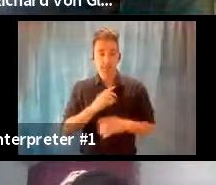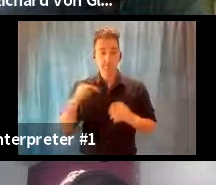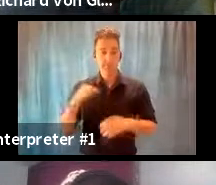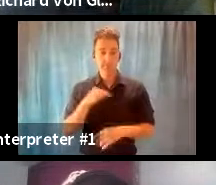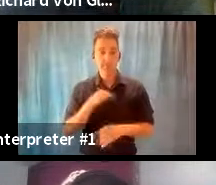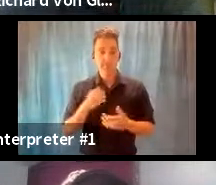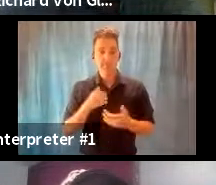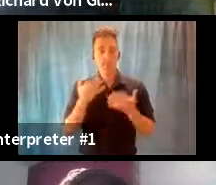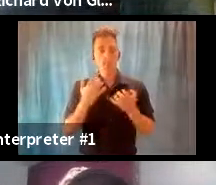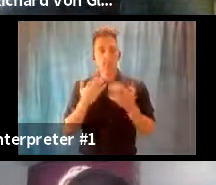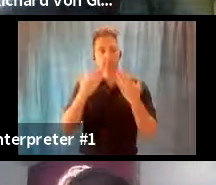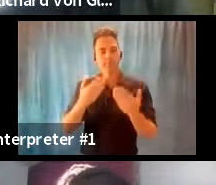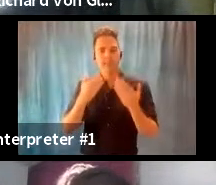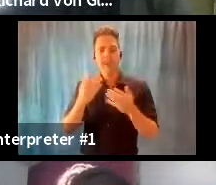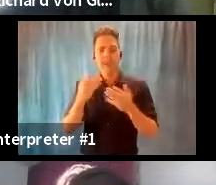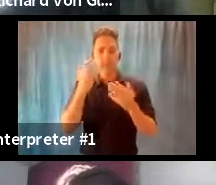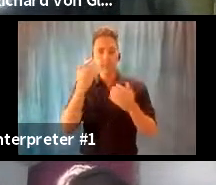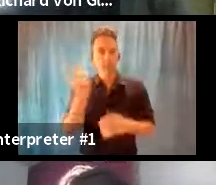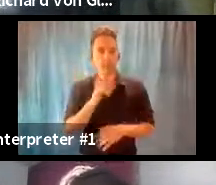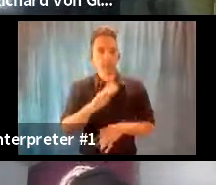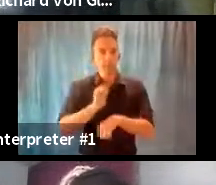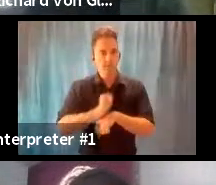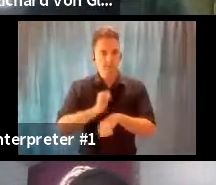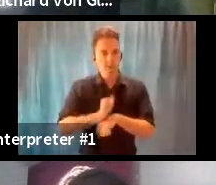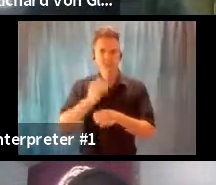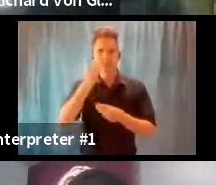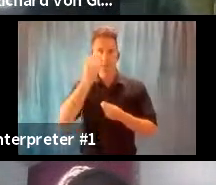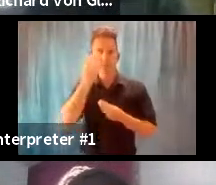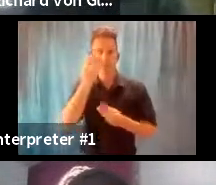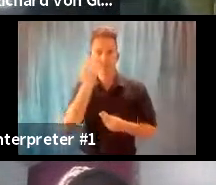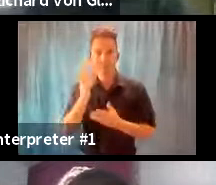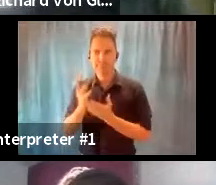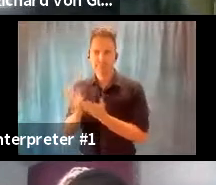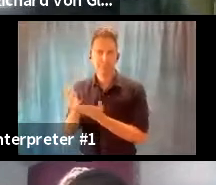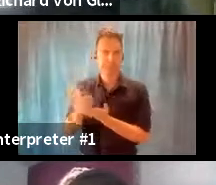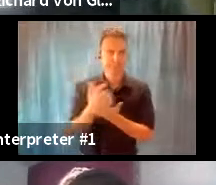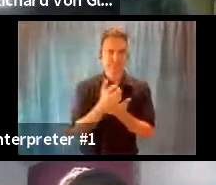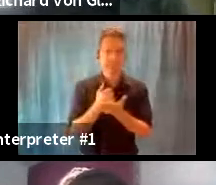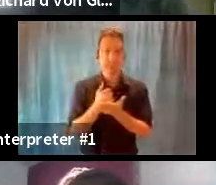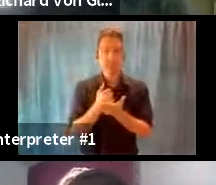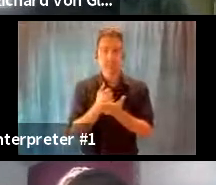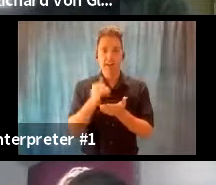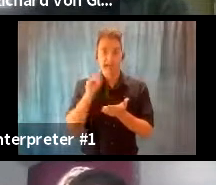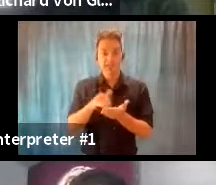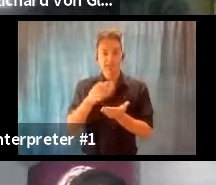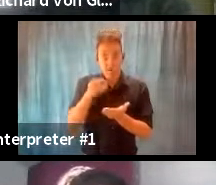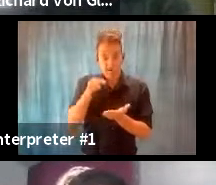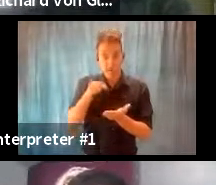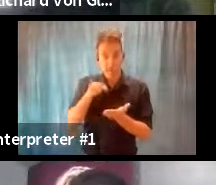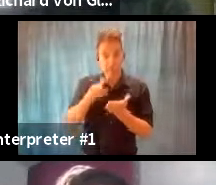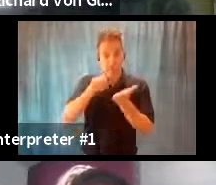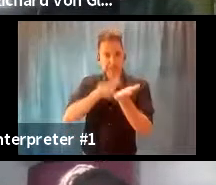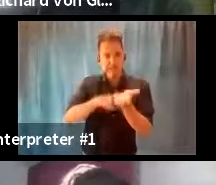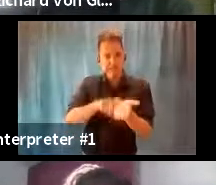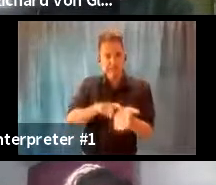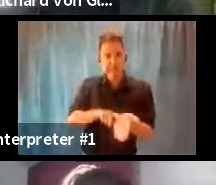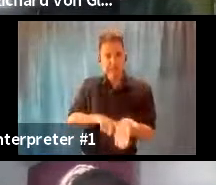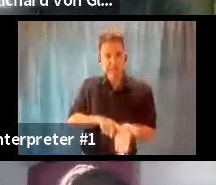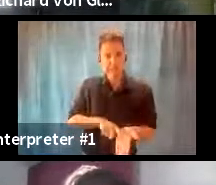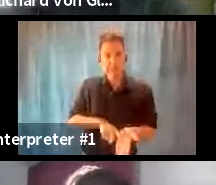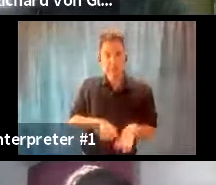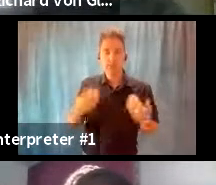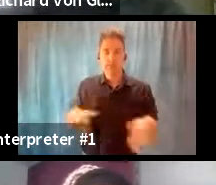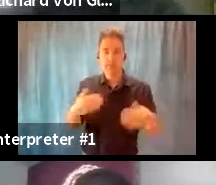this work. The Data and Evaluation Group has analyzed over 2,500 survey responses in a wide range of